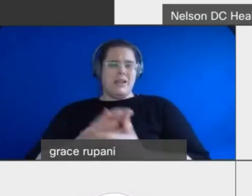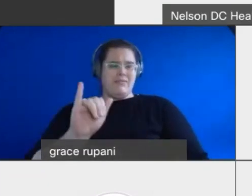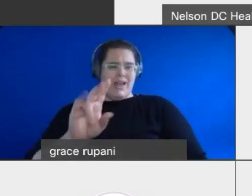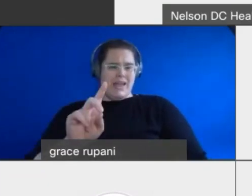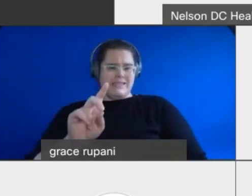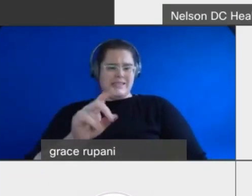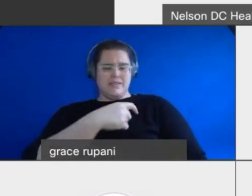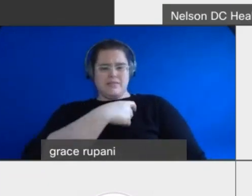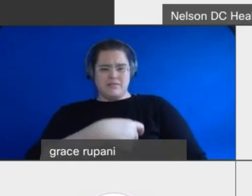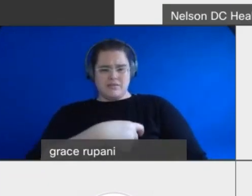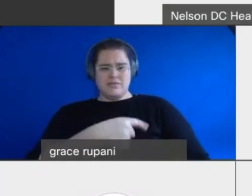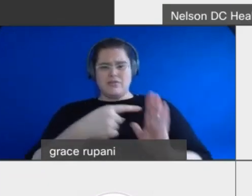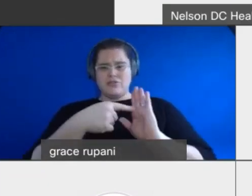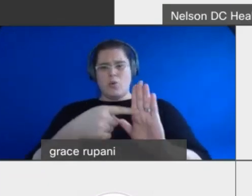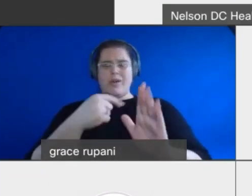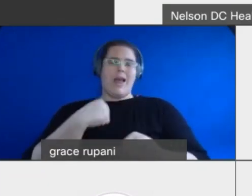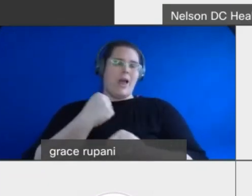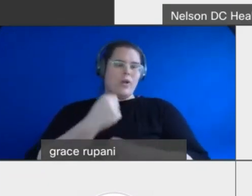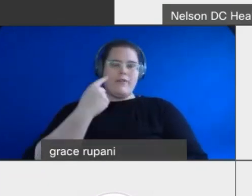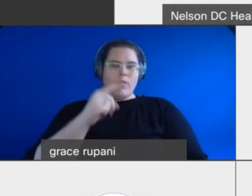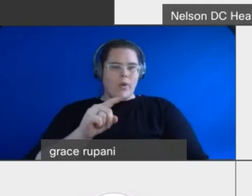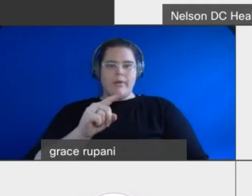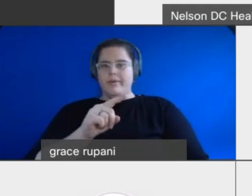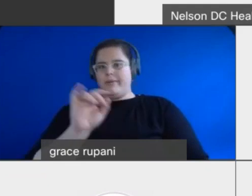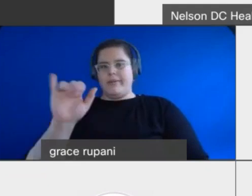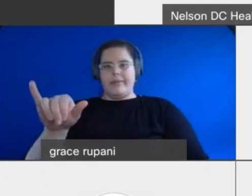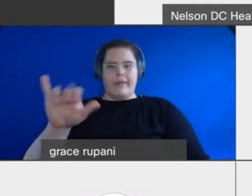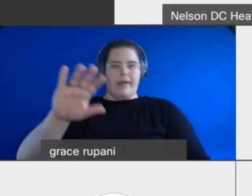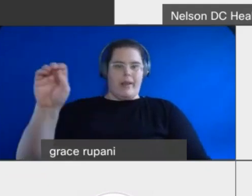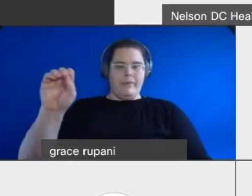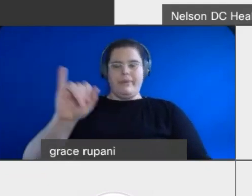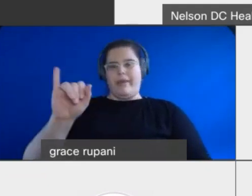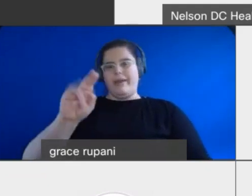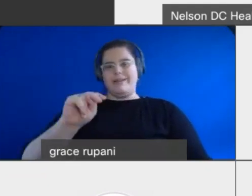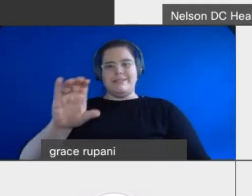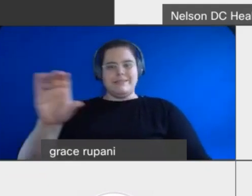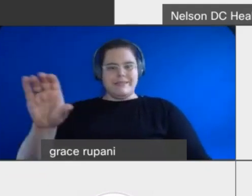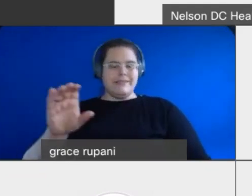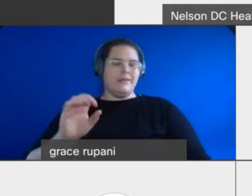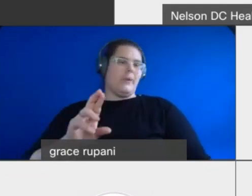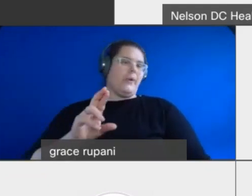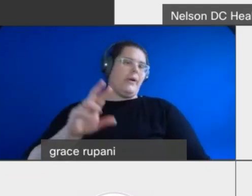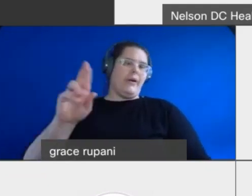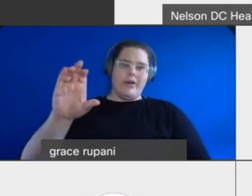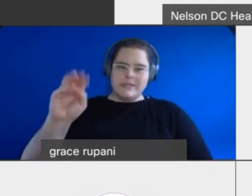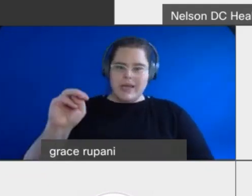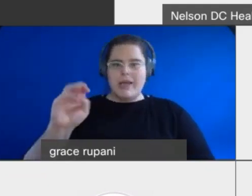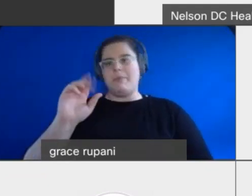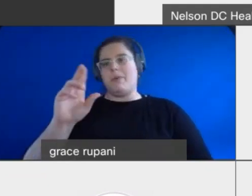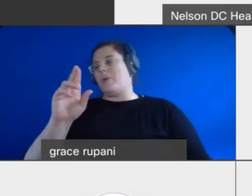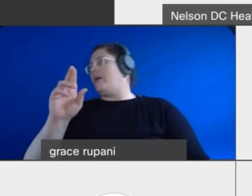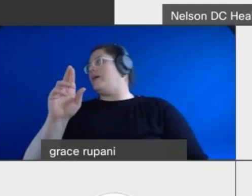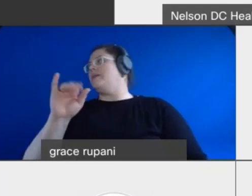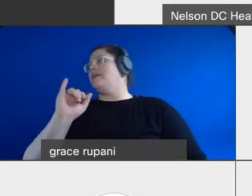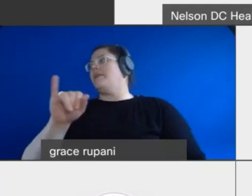know, I work for National Children's Center or RCM, or, you know, I work for this